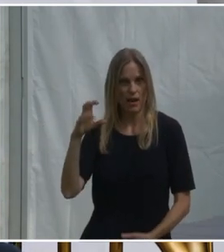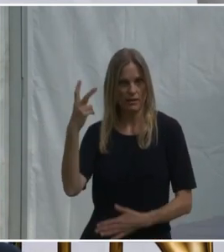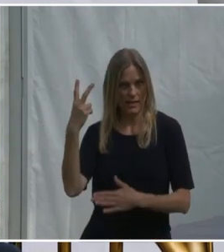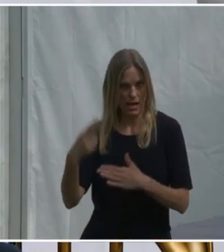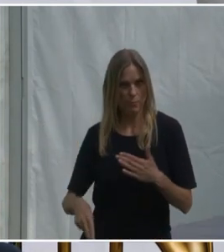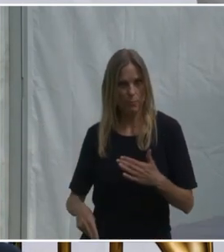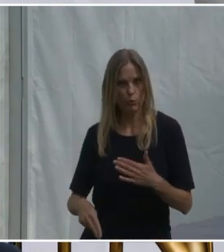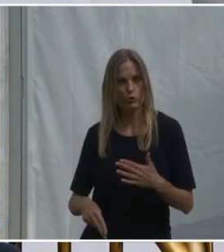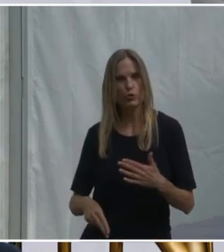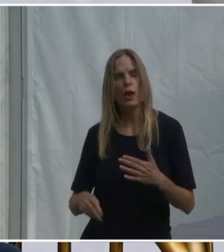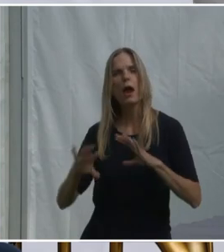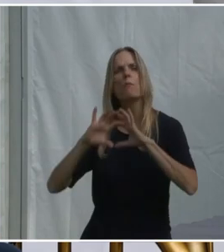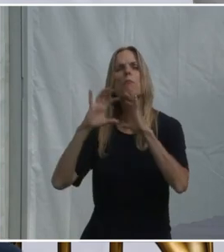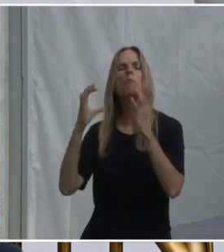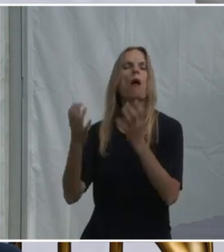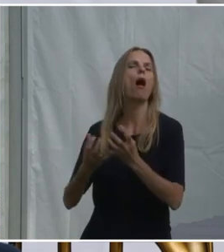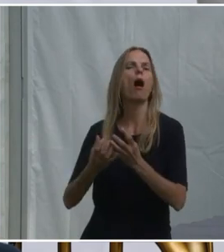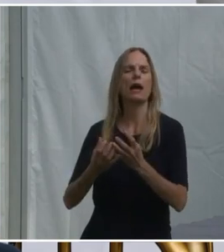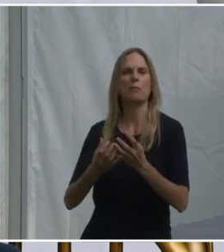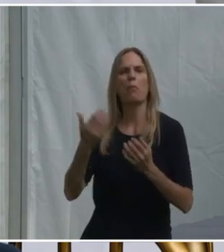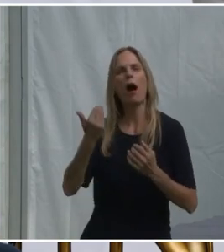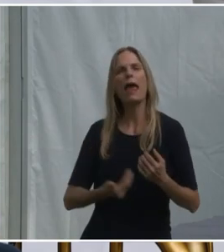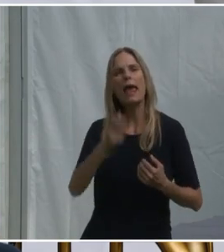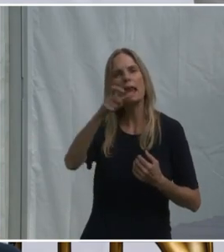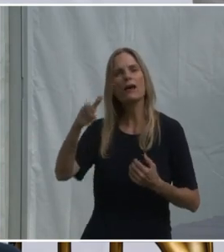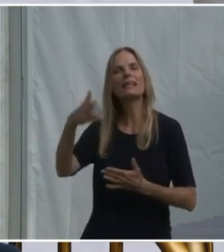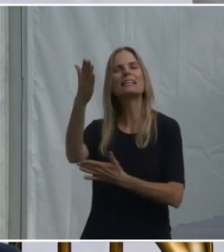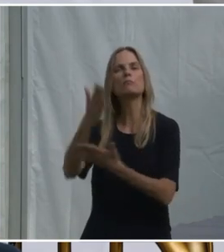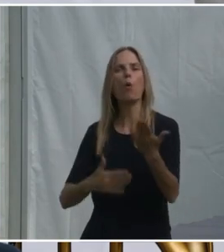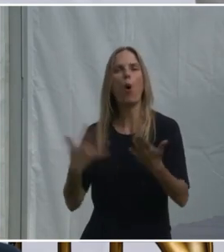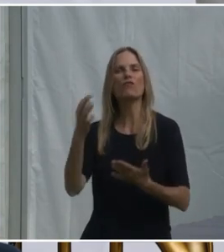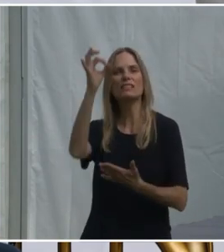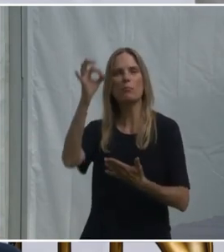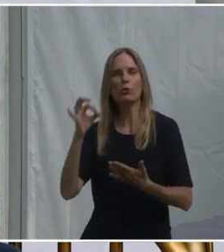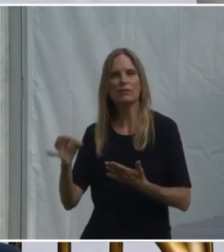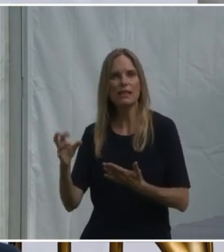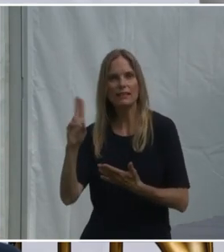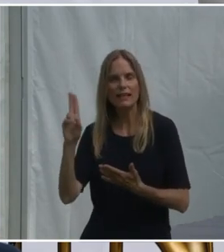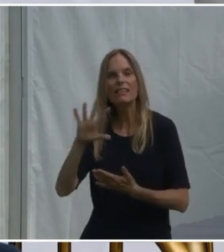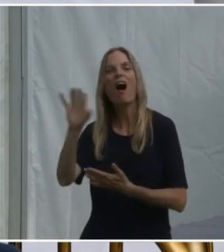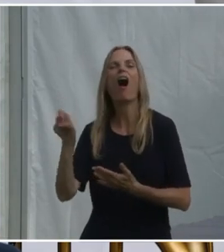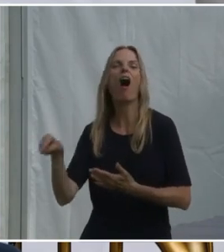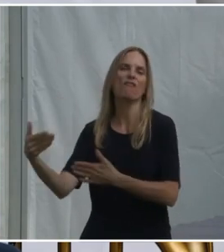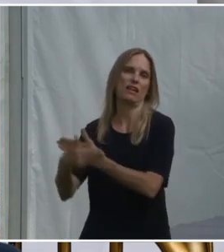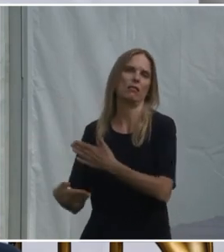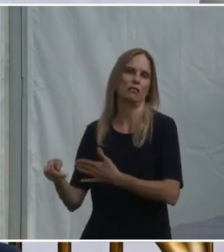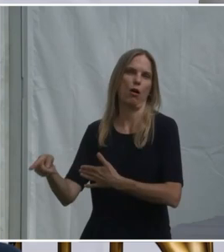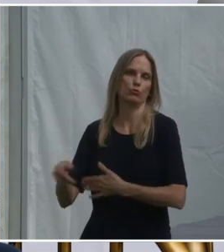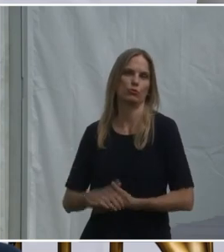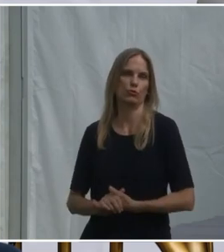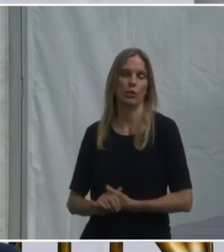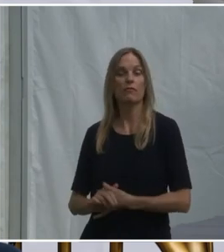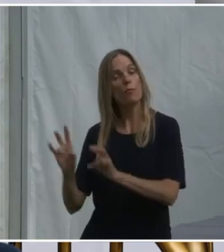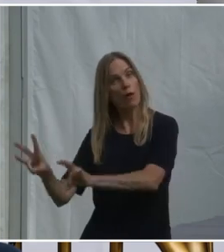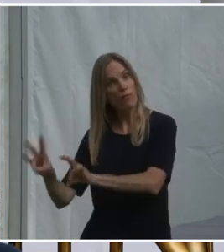the global population has African background. Not necessarily living anymore in Africa,